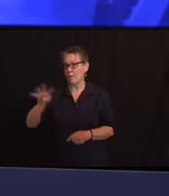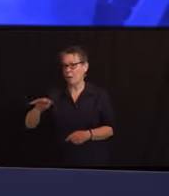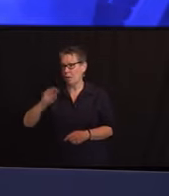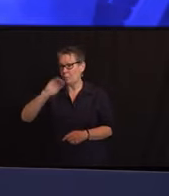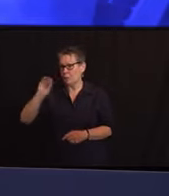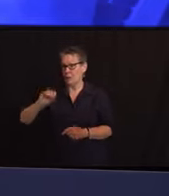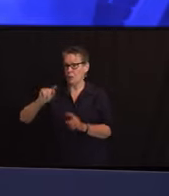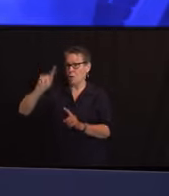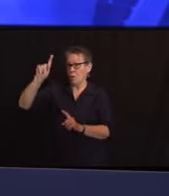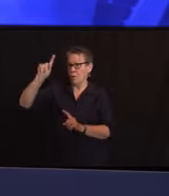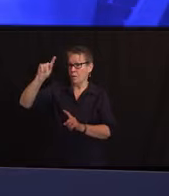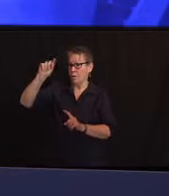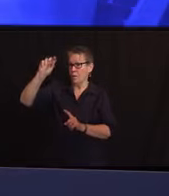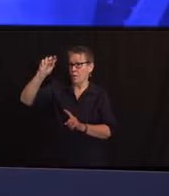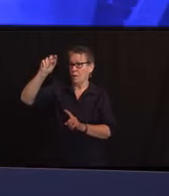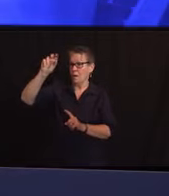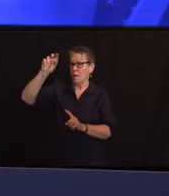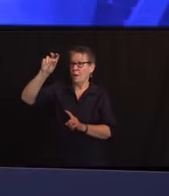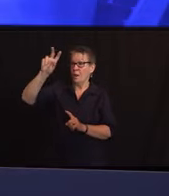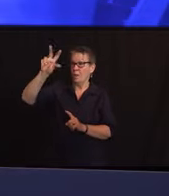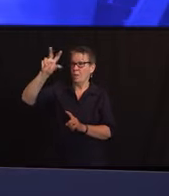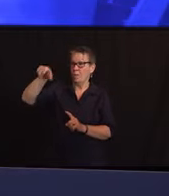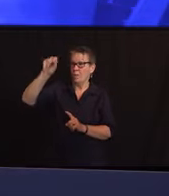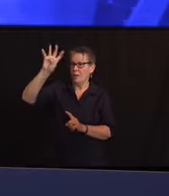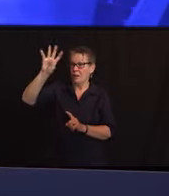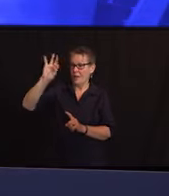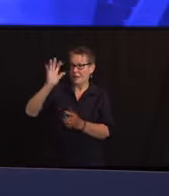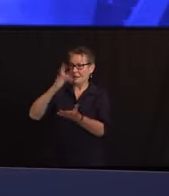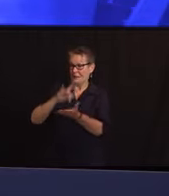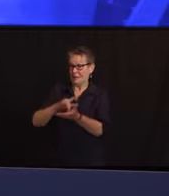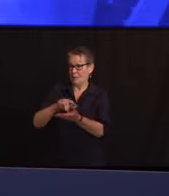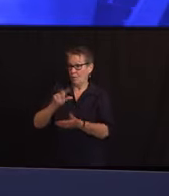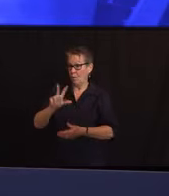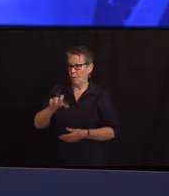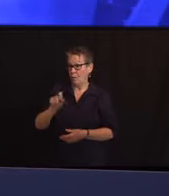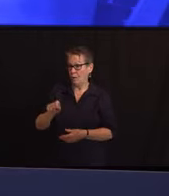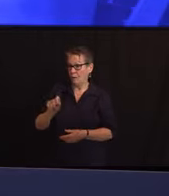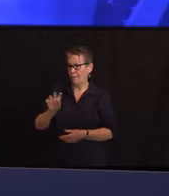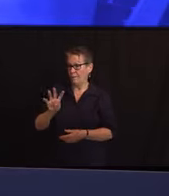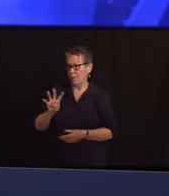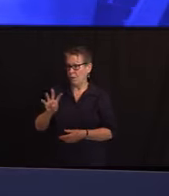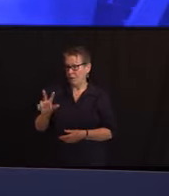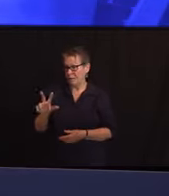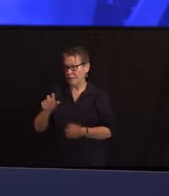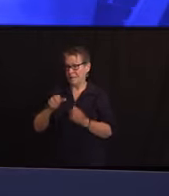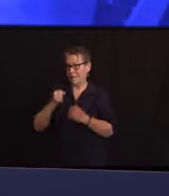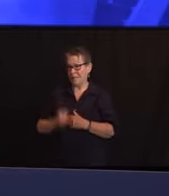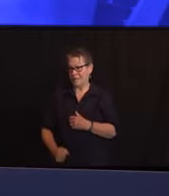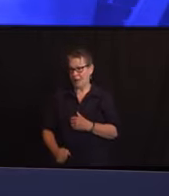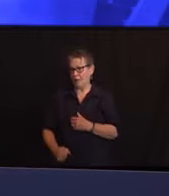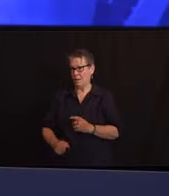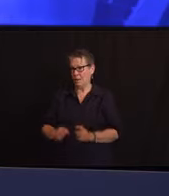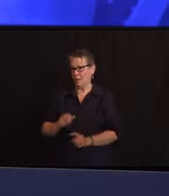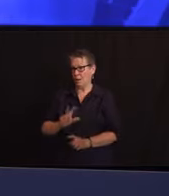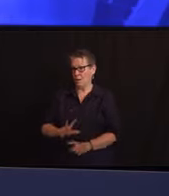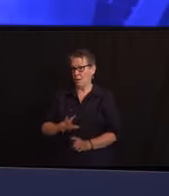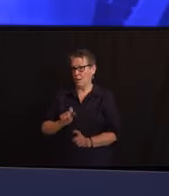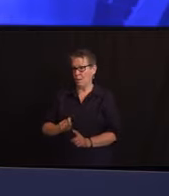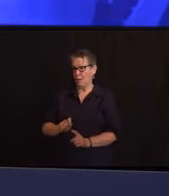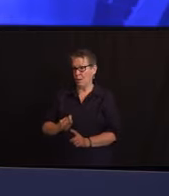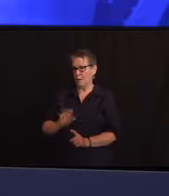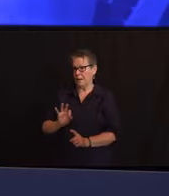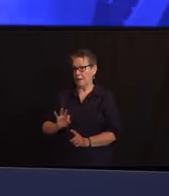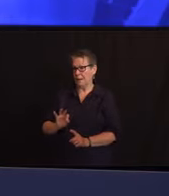reports 3.49%, central part of the state 3.43%, and the southern part of the state